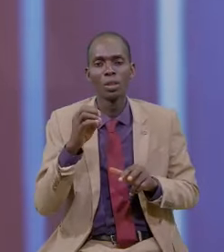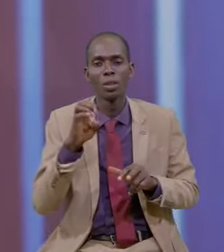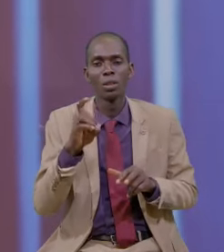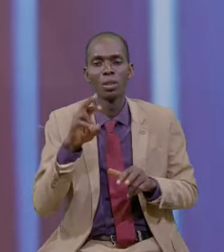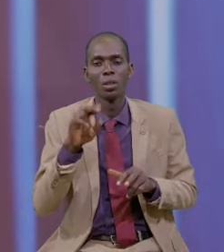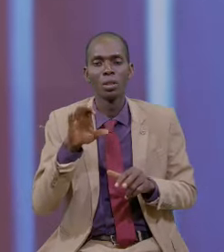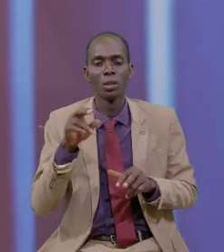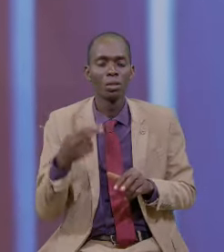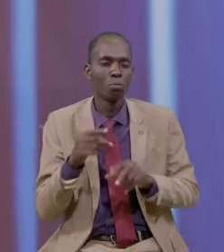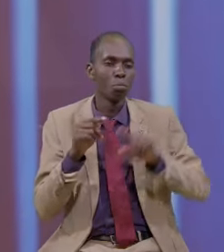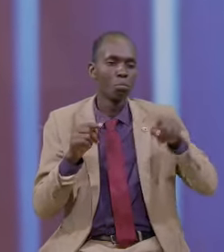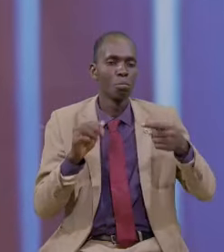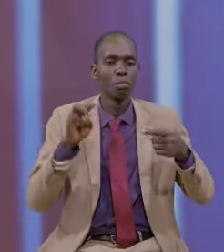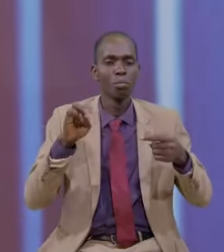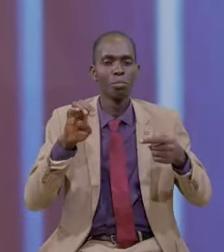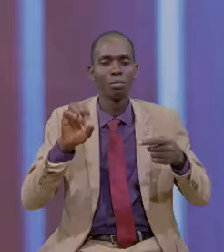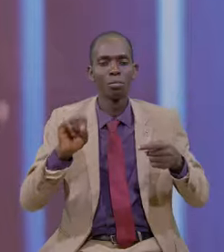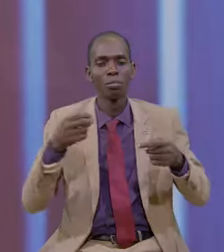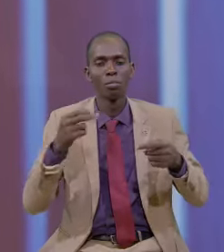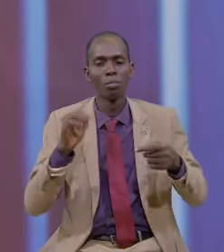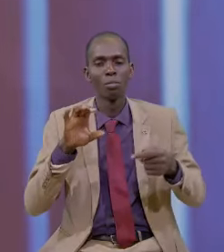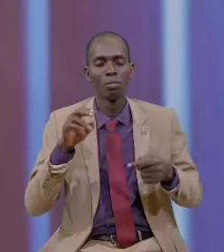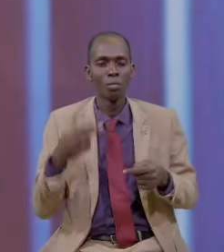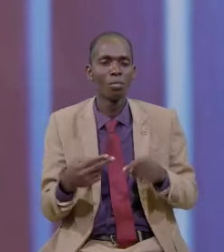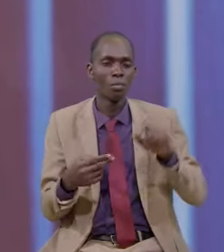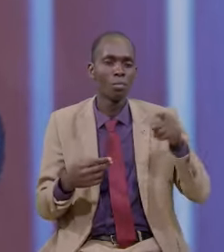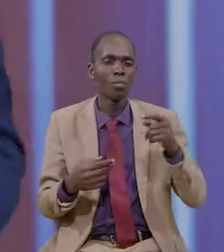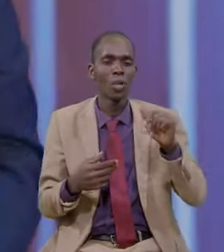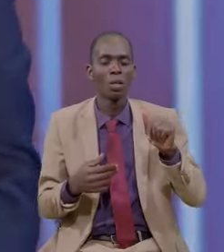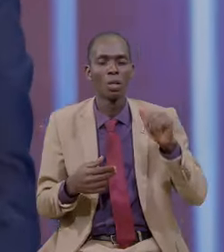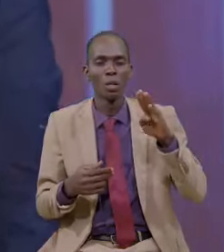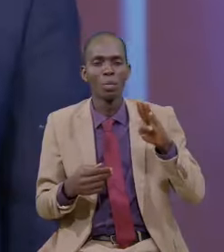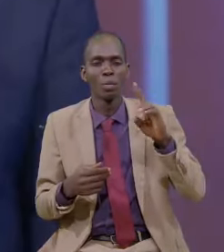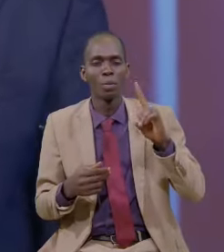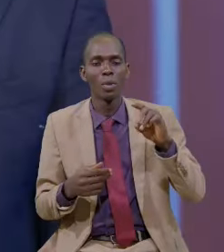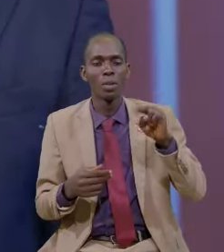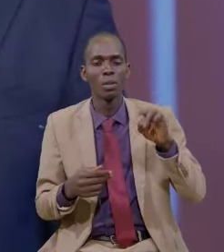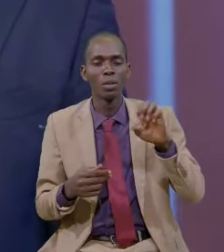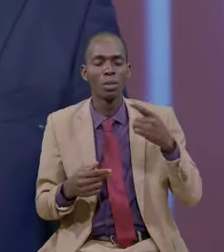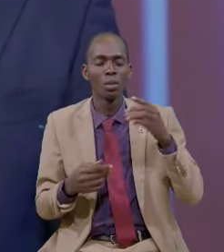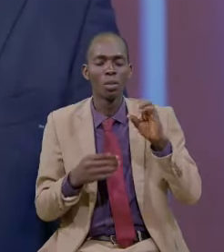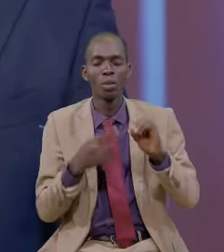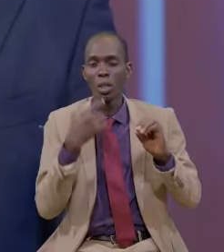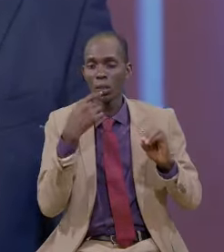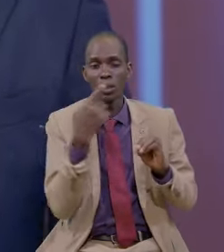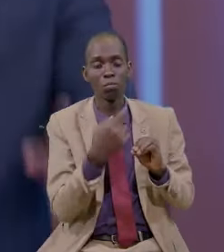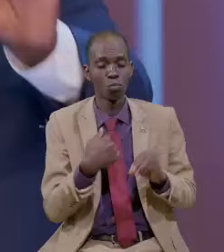say, Nebuchadnezzar, we're not careful to answer you. We've given our heart to the God